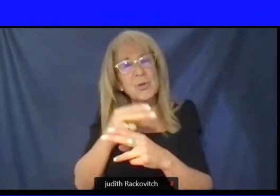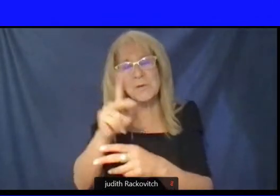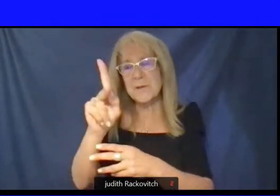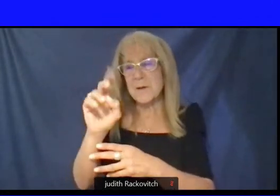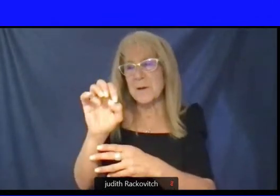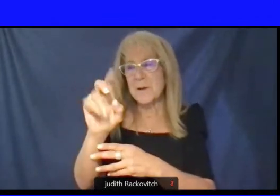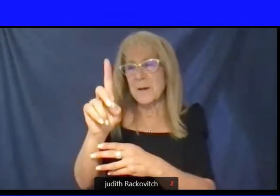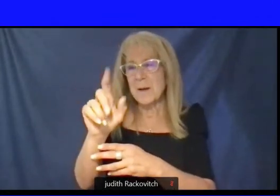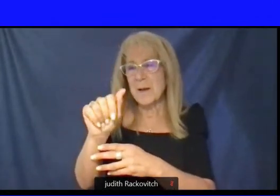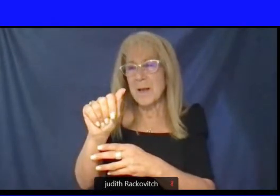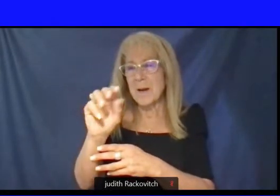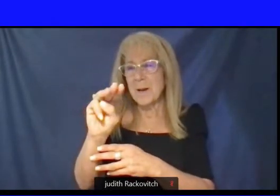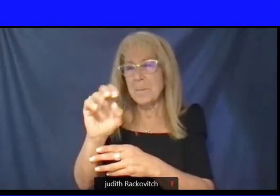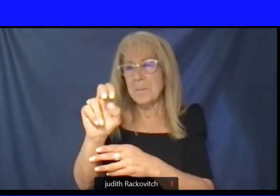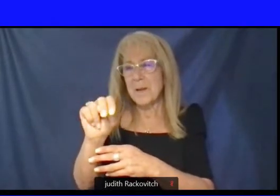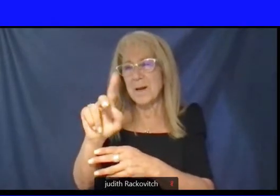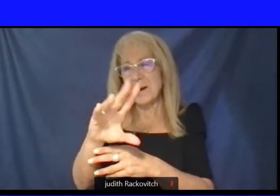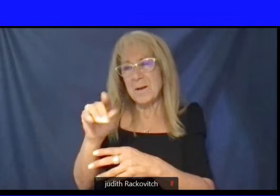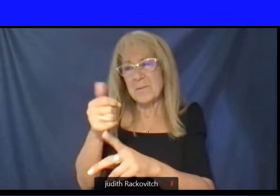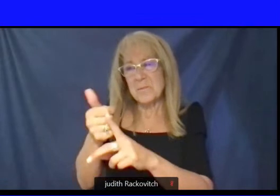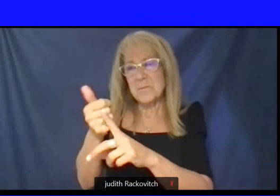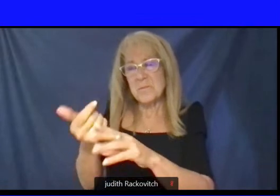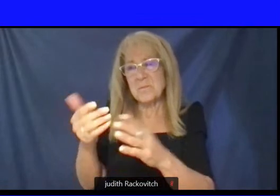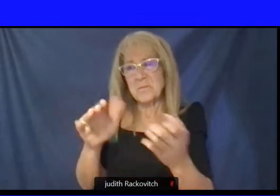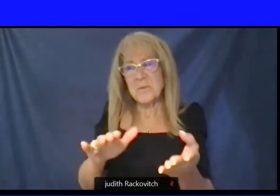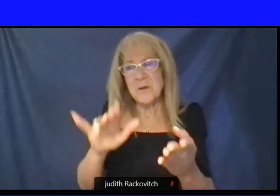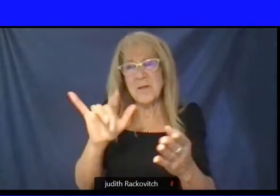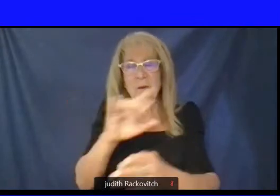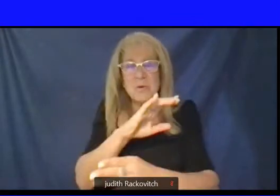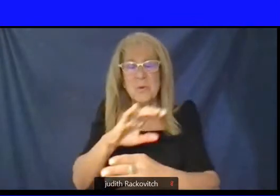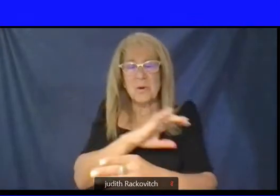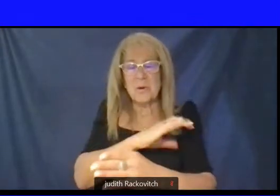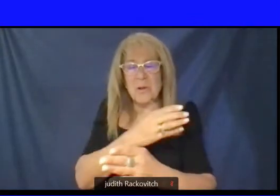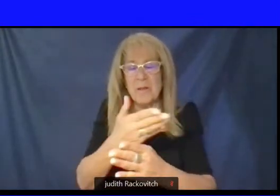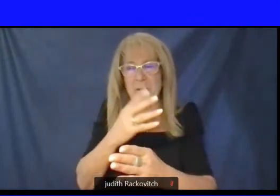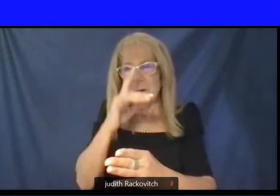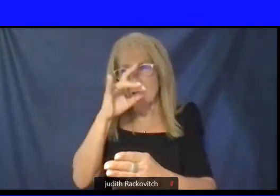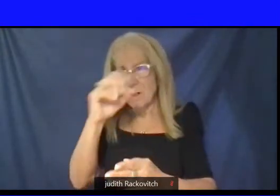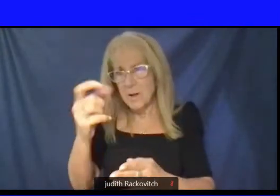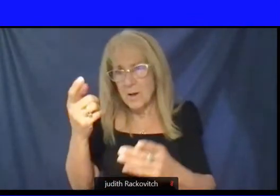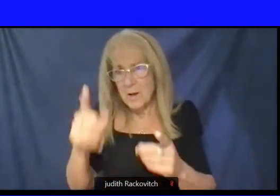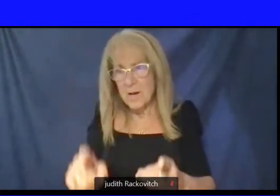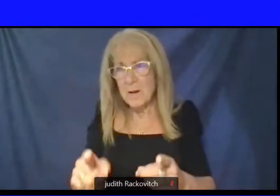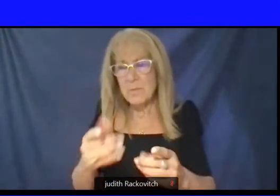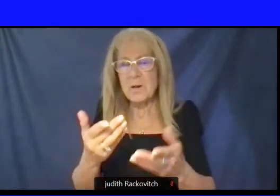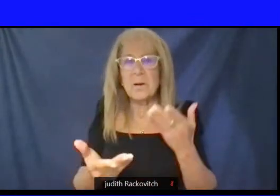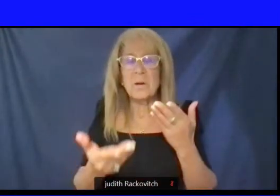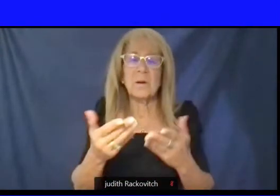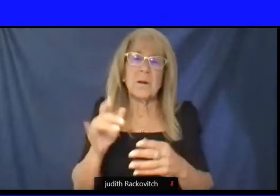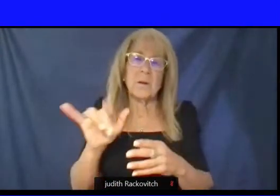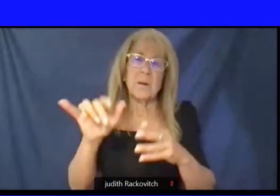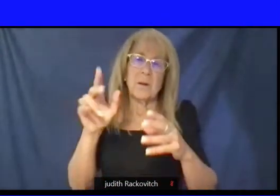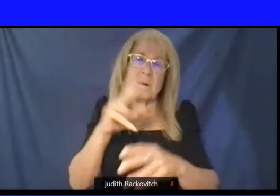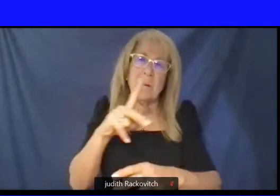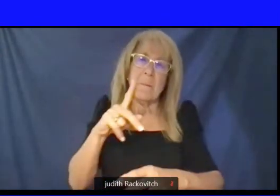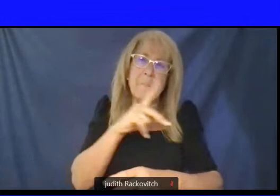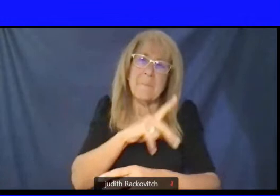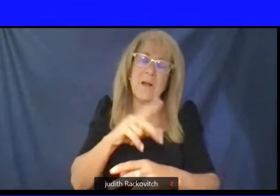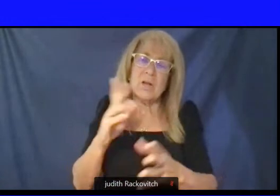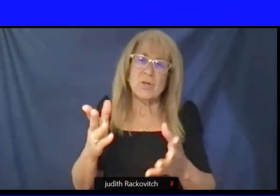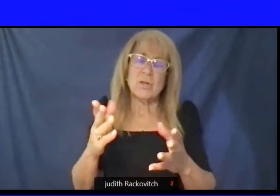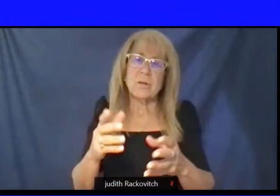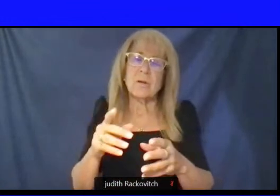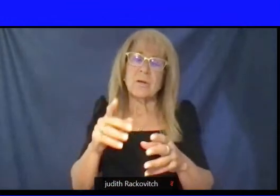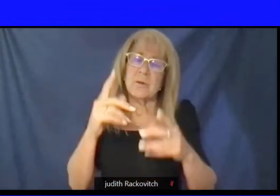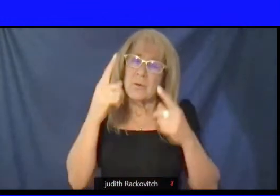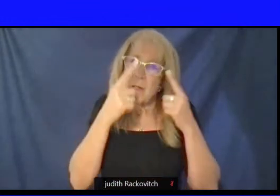event. Frontline staff and various host leaders attended via WebEx. The event was led by instructor Marlon